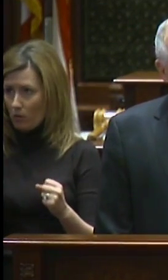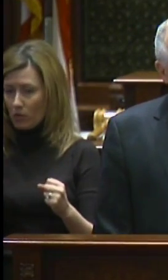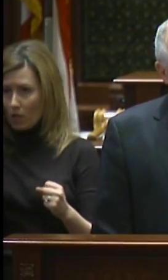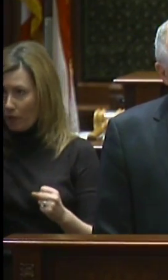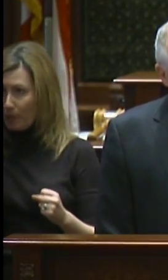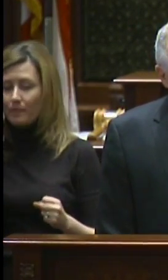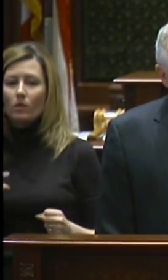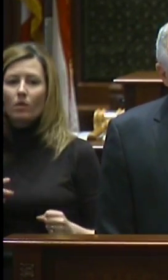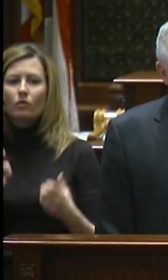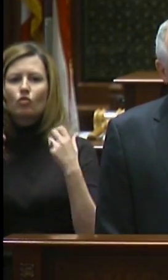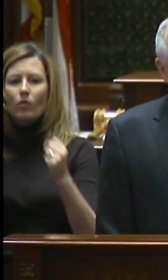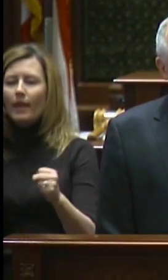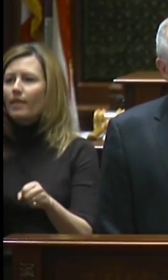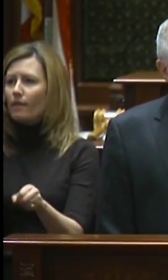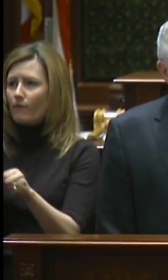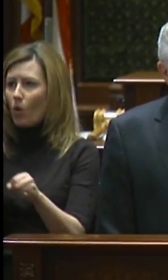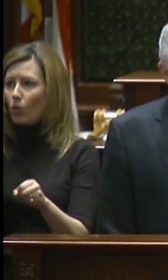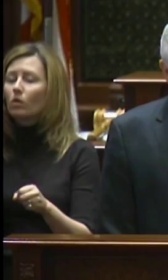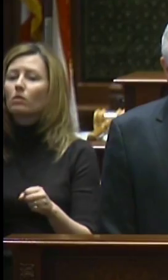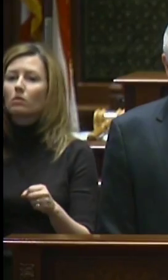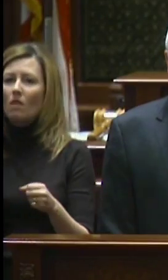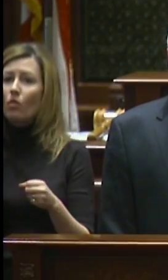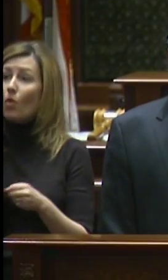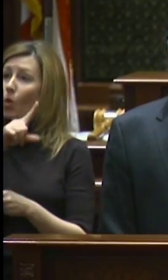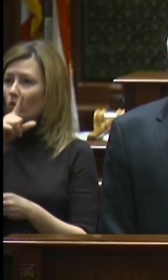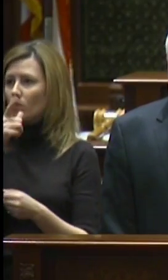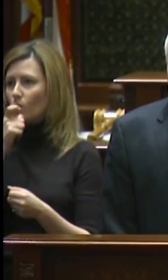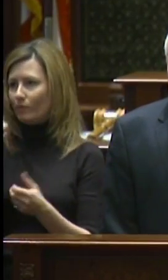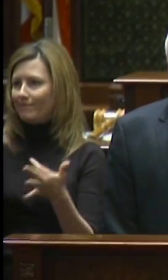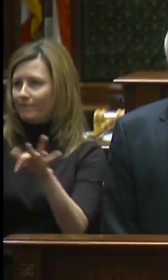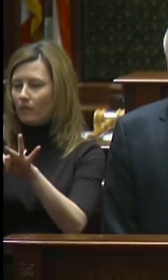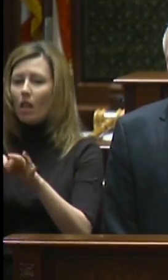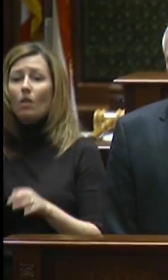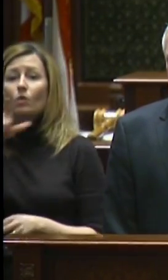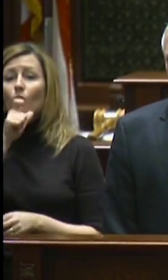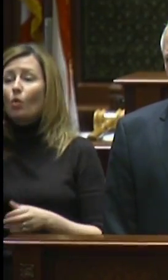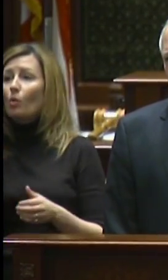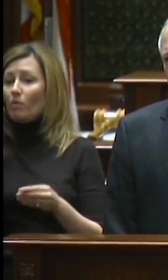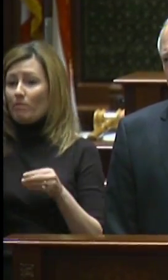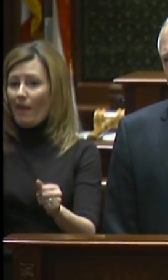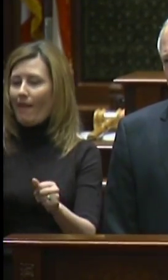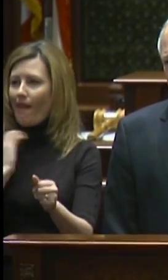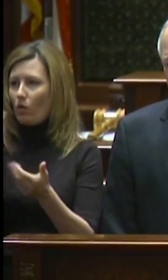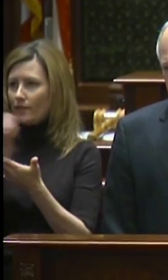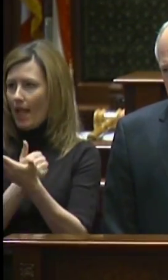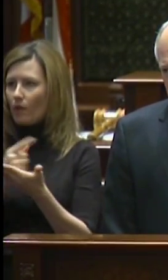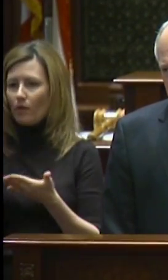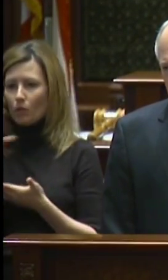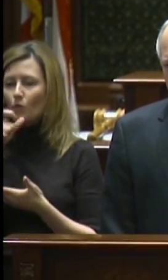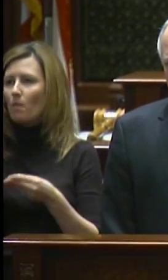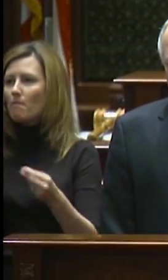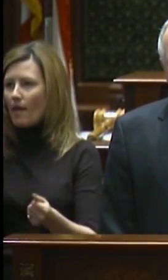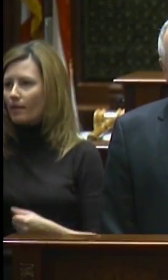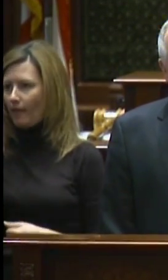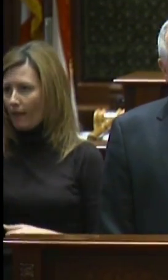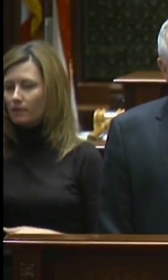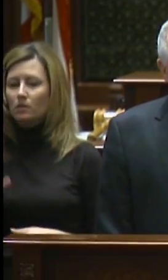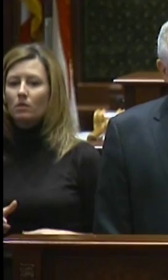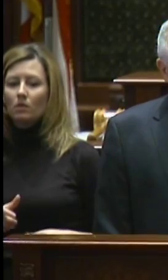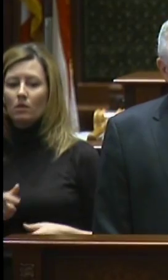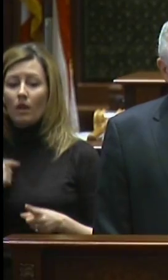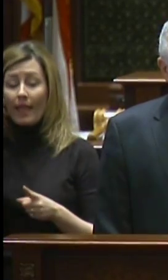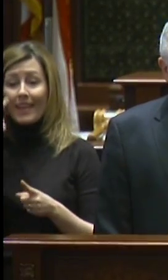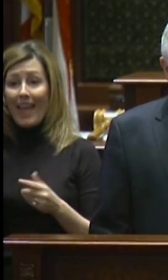have to strengthen the voters. They're the ones who count. They're the ones who pay our salaries. They're the ones who pay the taxes. And I think having